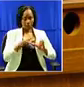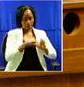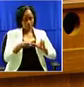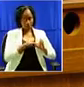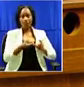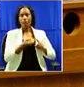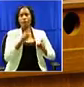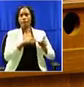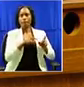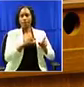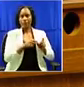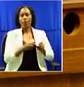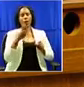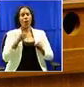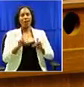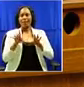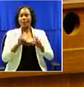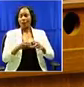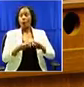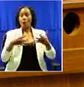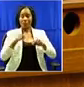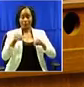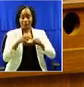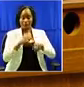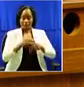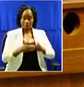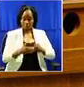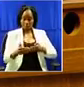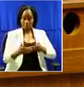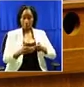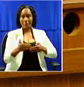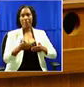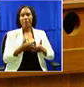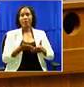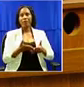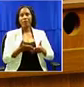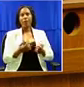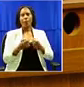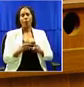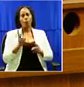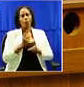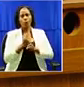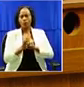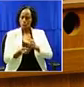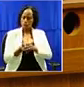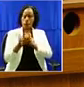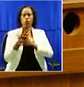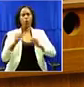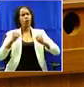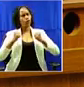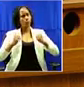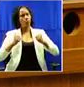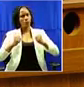endured much during this period and have always emerged stronger and much more